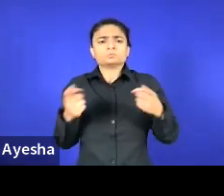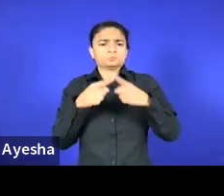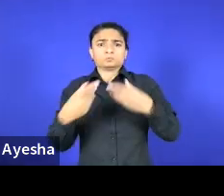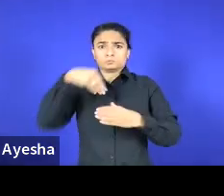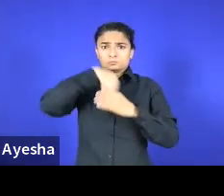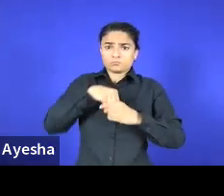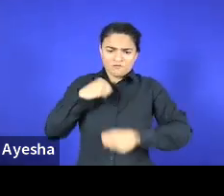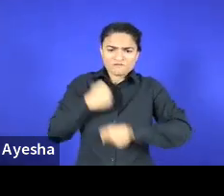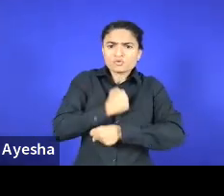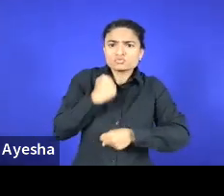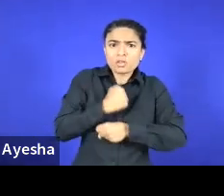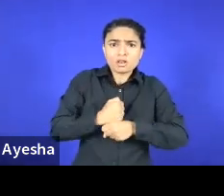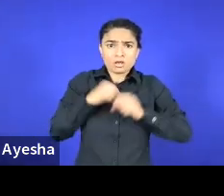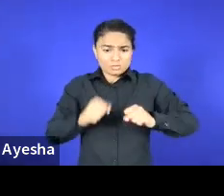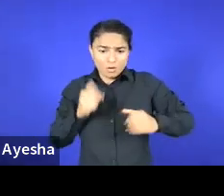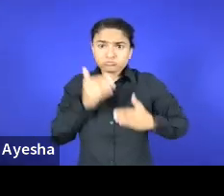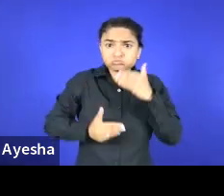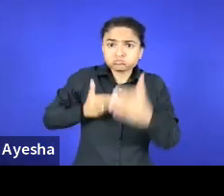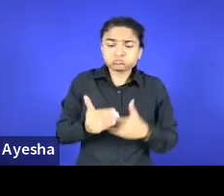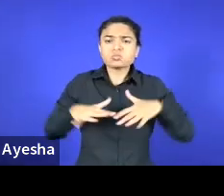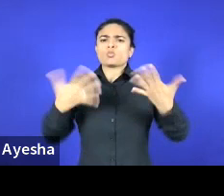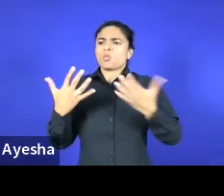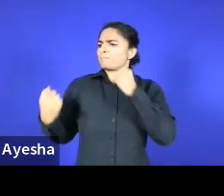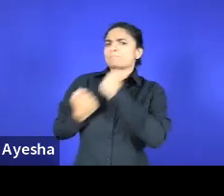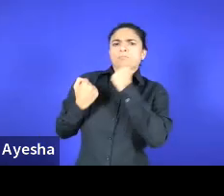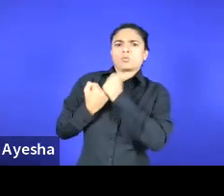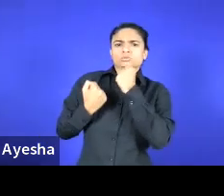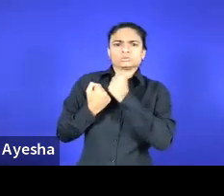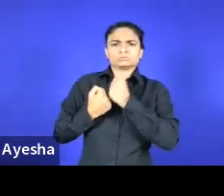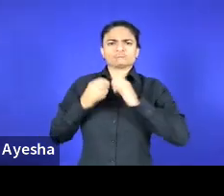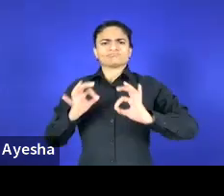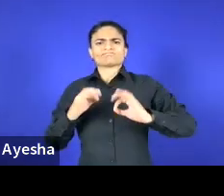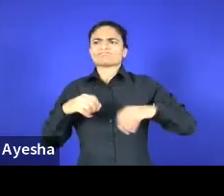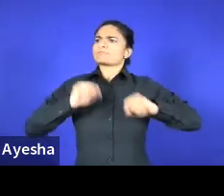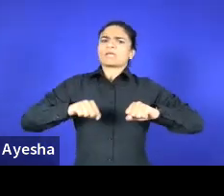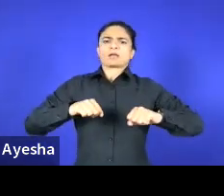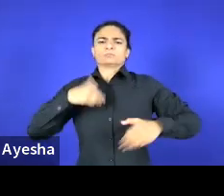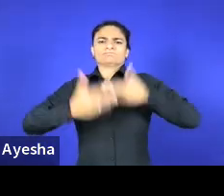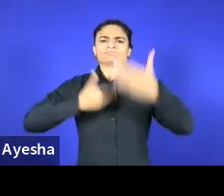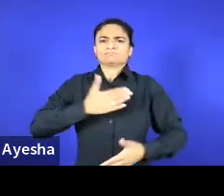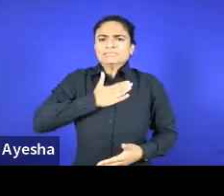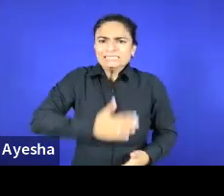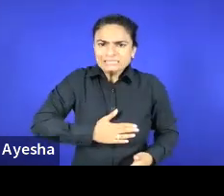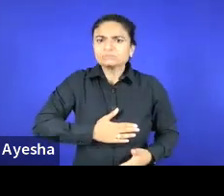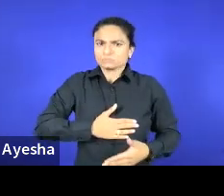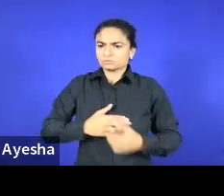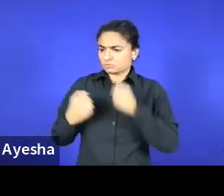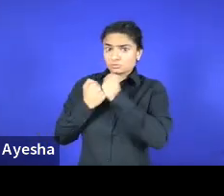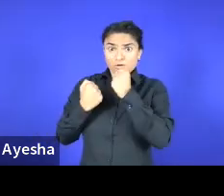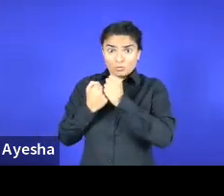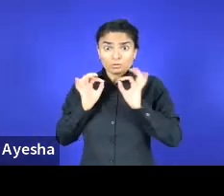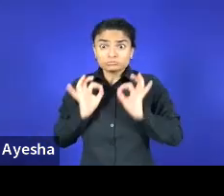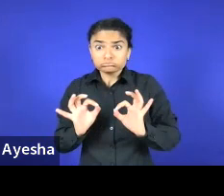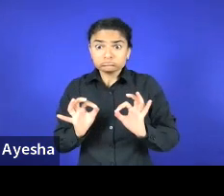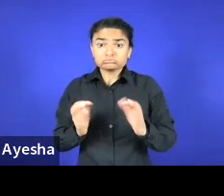and ultimately the level of participation of the person with disabilities. And this assessment should